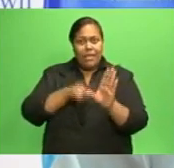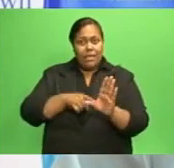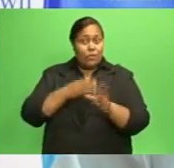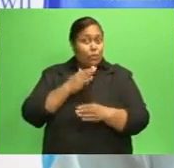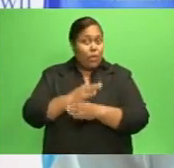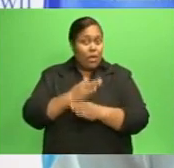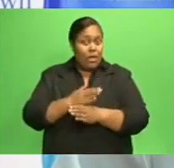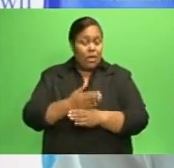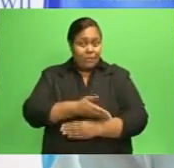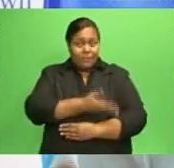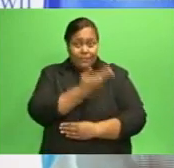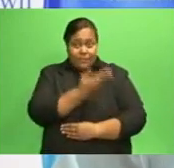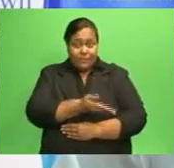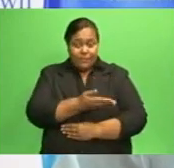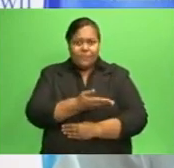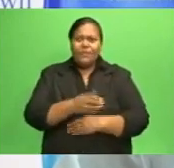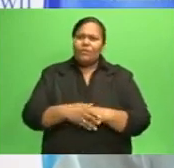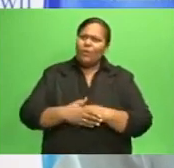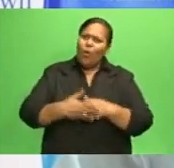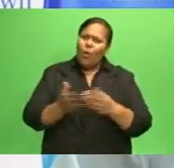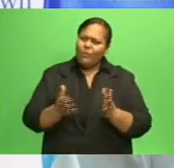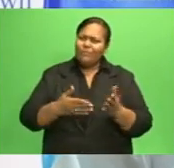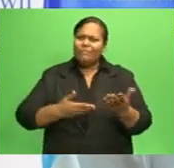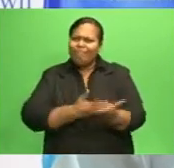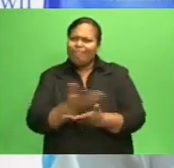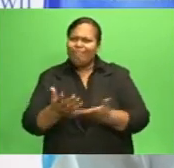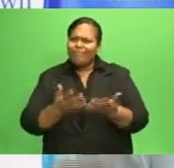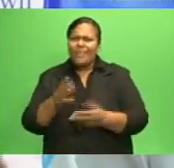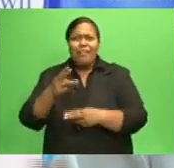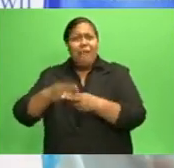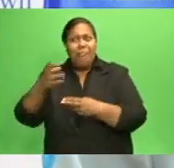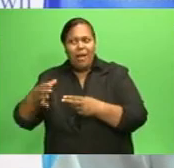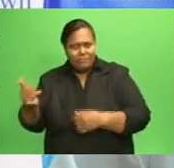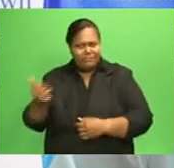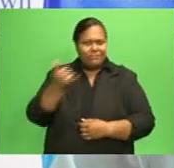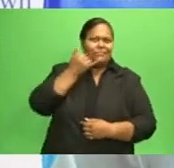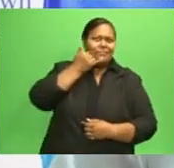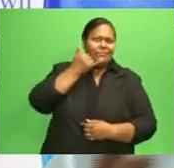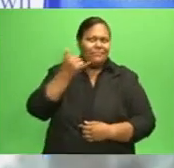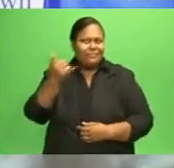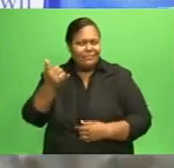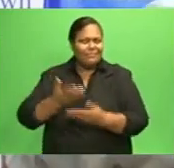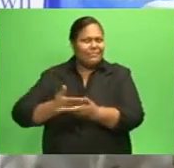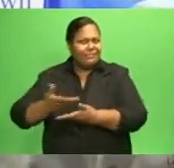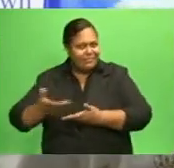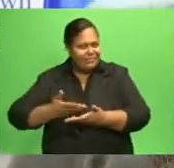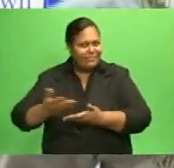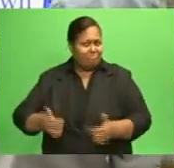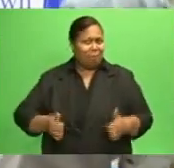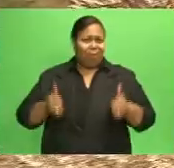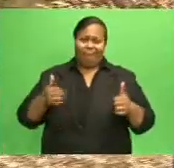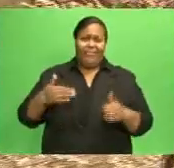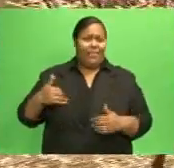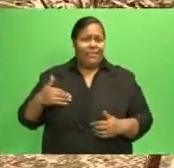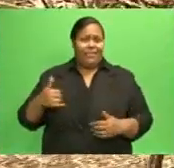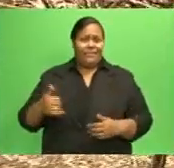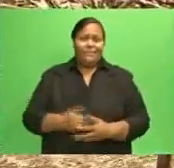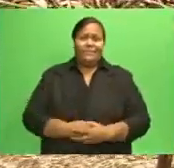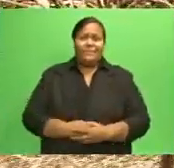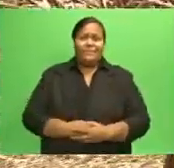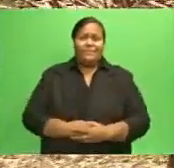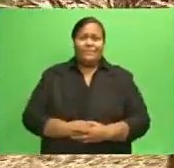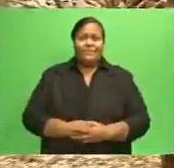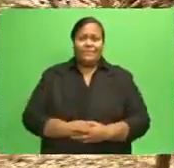there's open dialogue. I get calls from farmers, I phone farmers, we speak together and what have you, and that's very healthy, I think. Clark